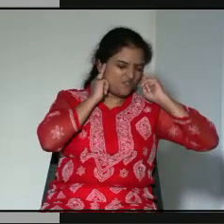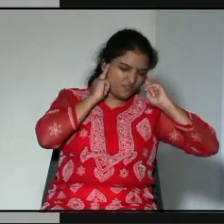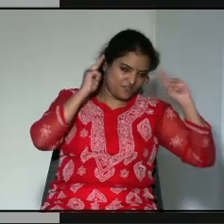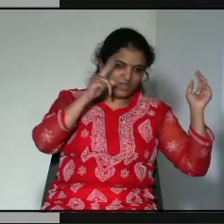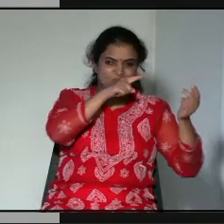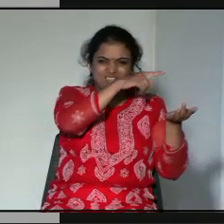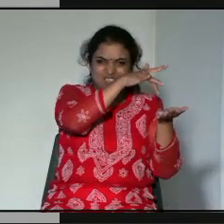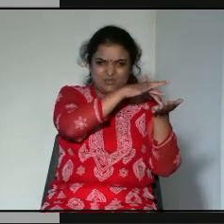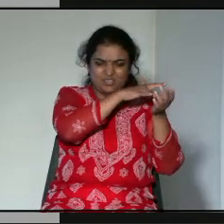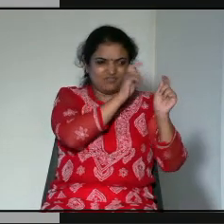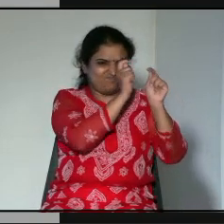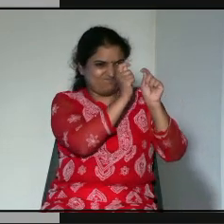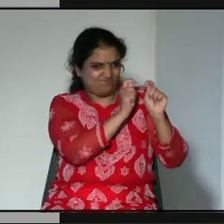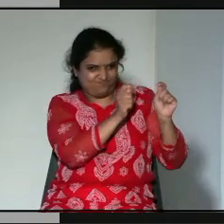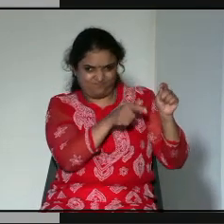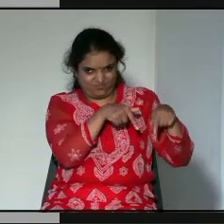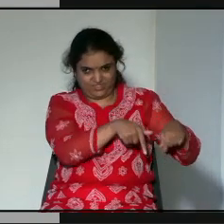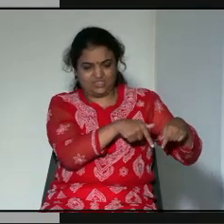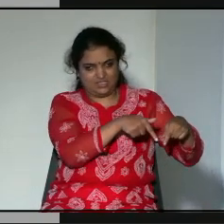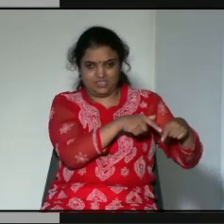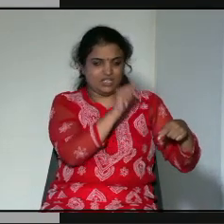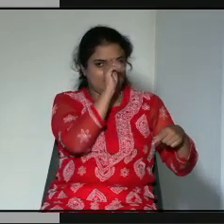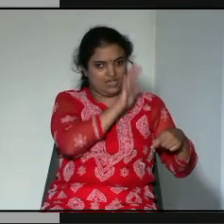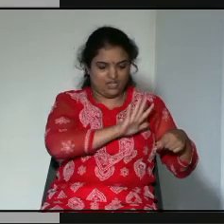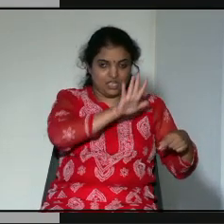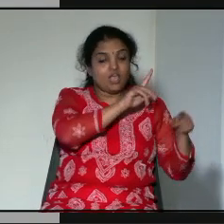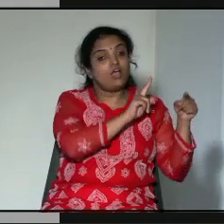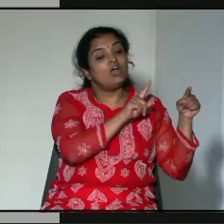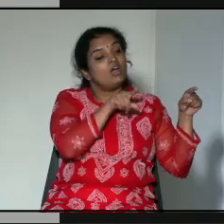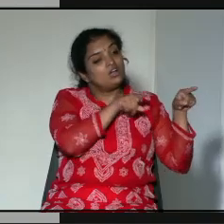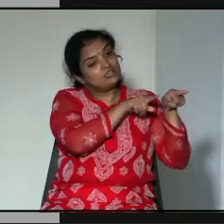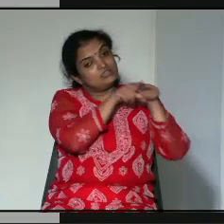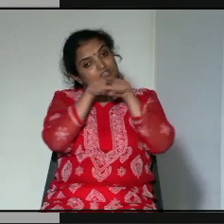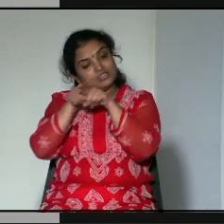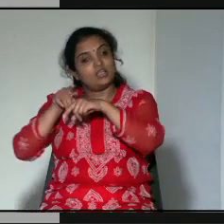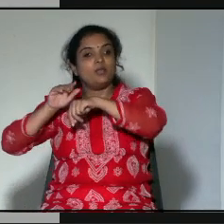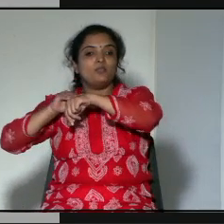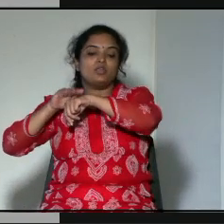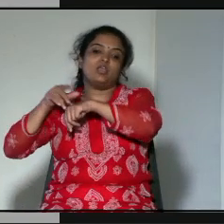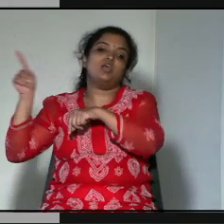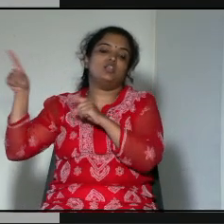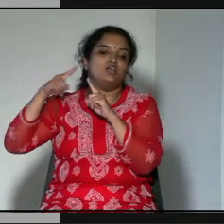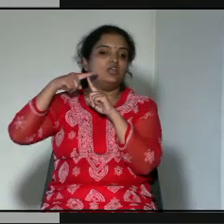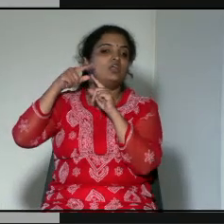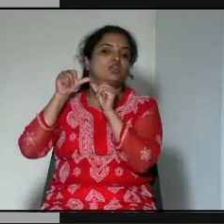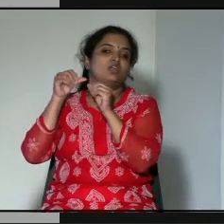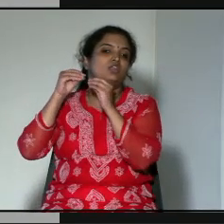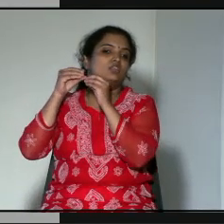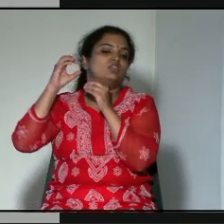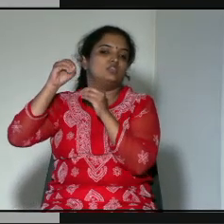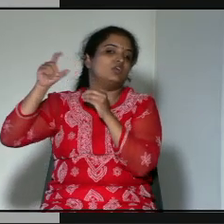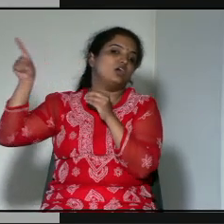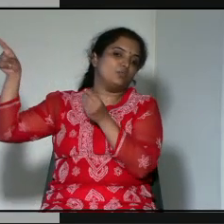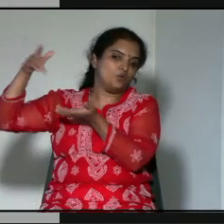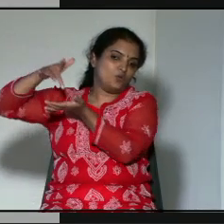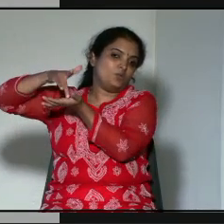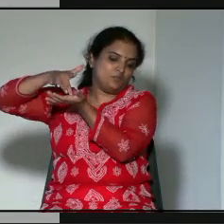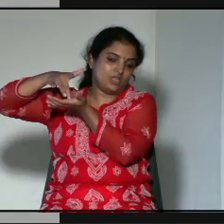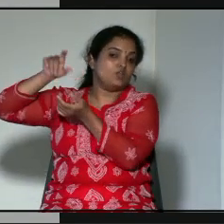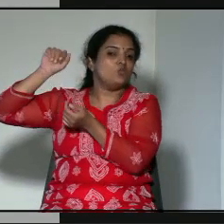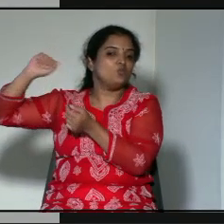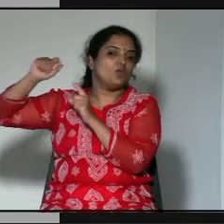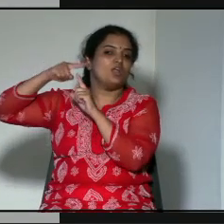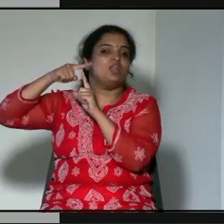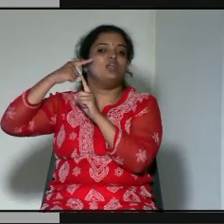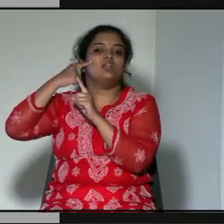she meets and their sense of self-surrender. They make work to cast it away, to give it away, not